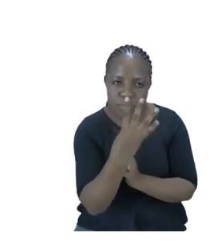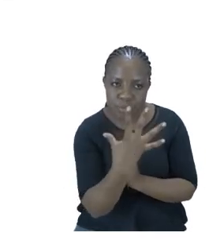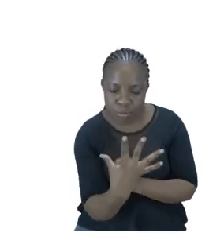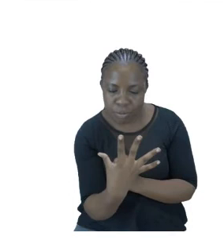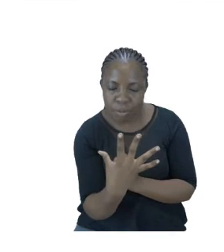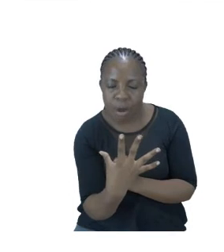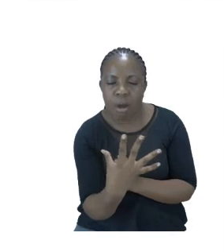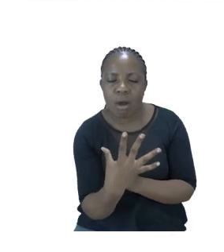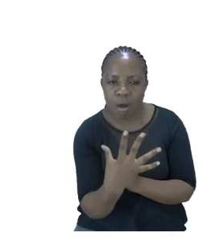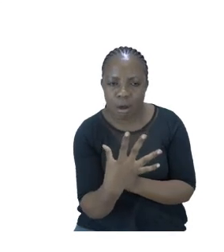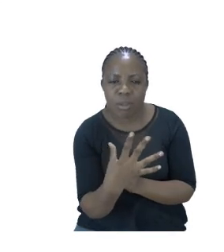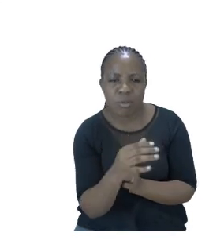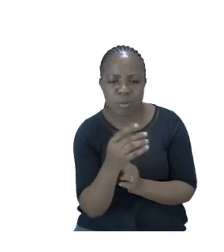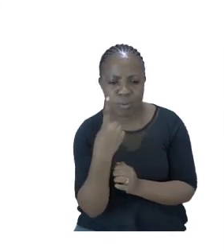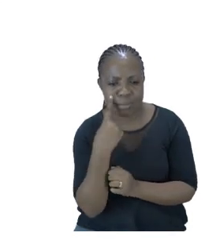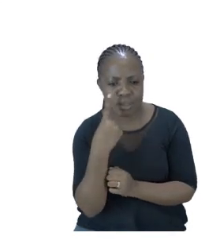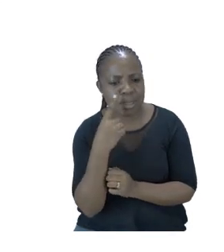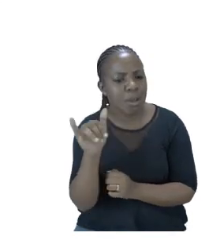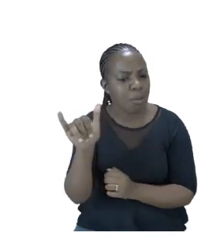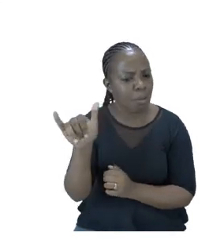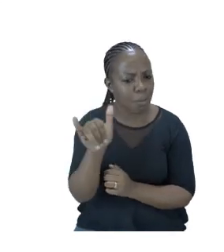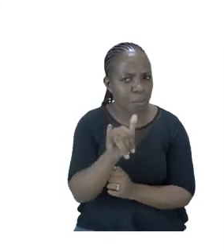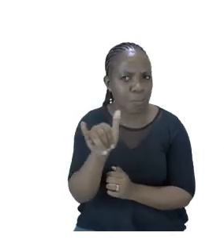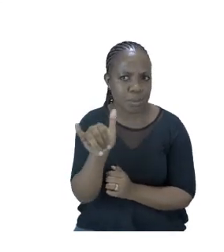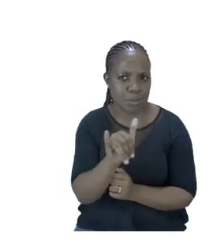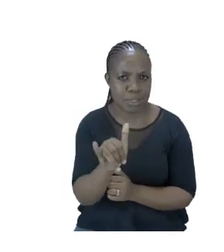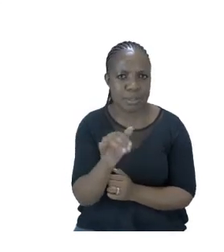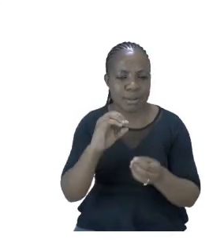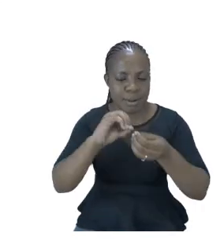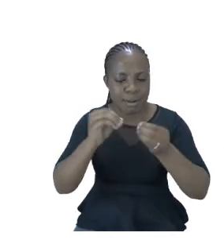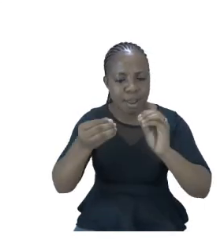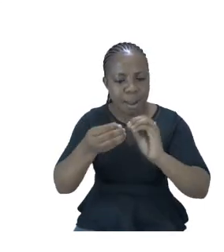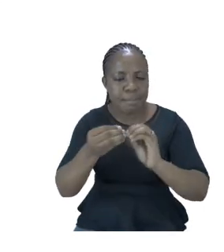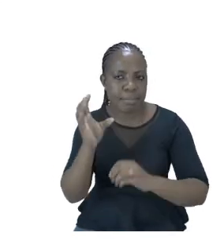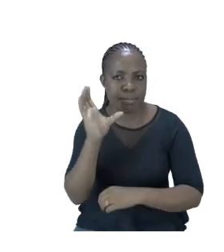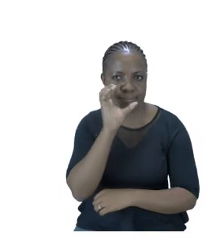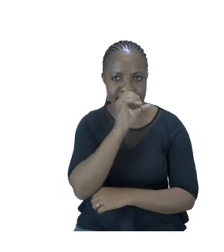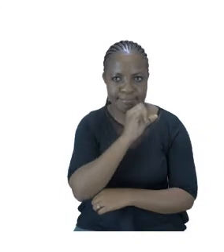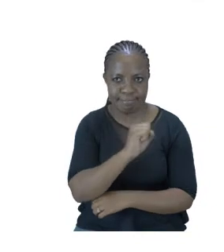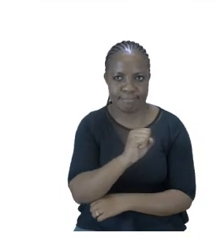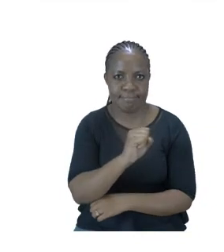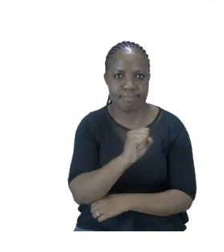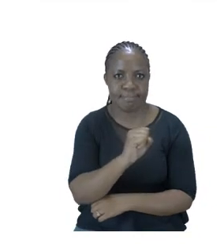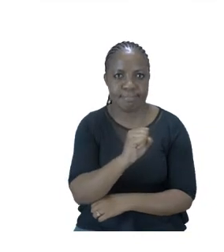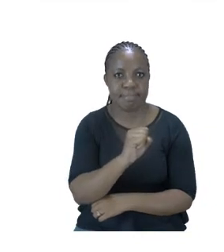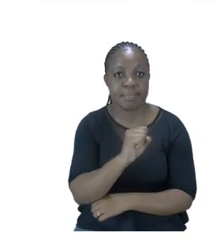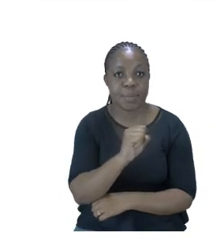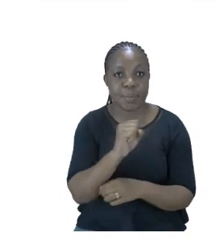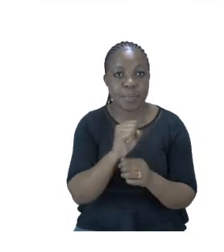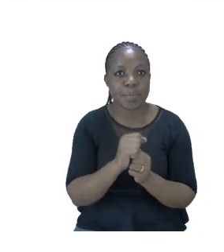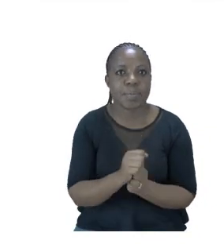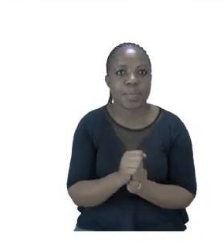correctly. And check with the numbers that are already there on the grid. After you are done with that, you are going